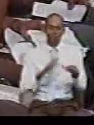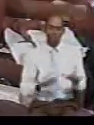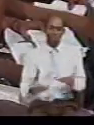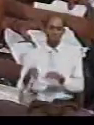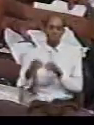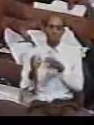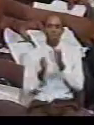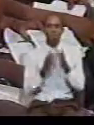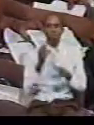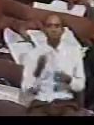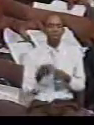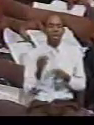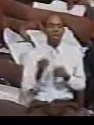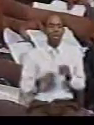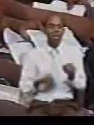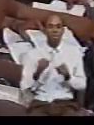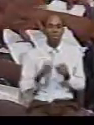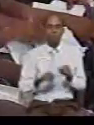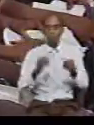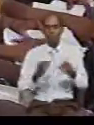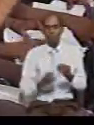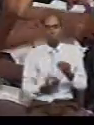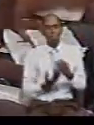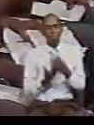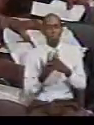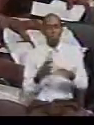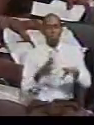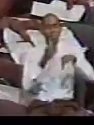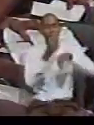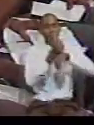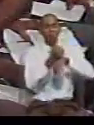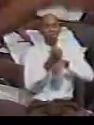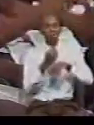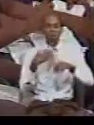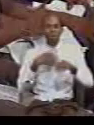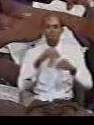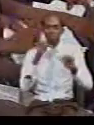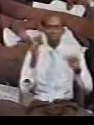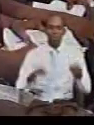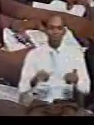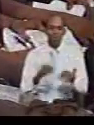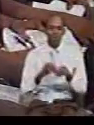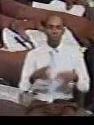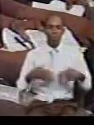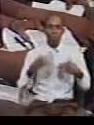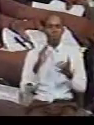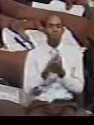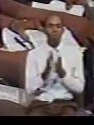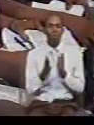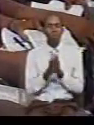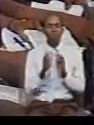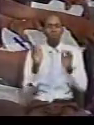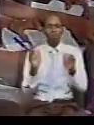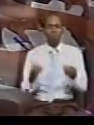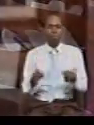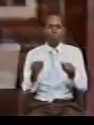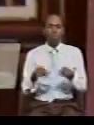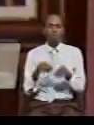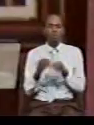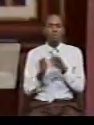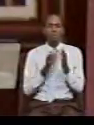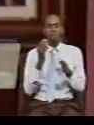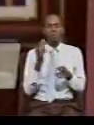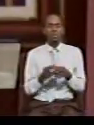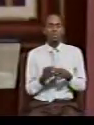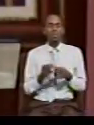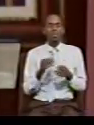Every impossibility in your life will become possible. It is for those who wait upon the Lord, but